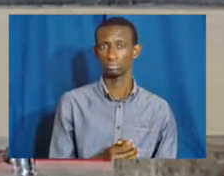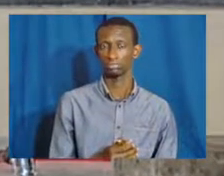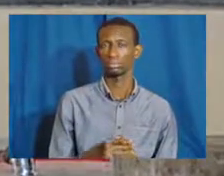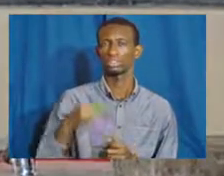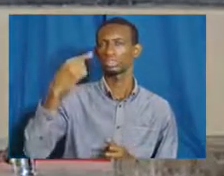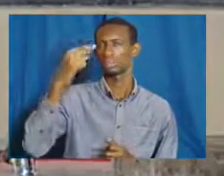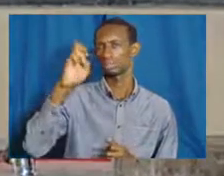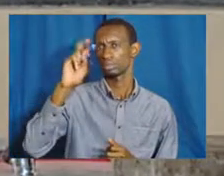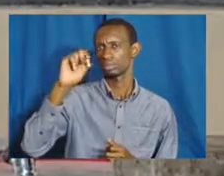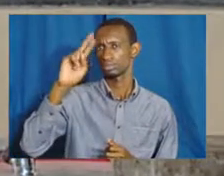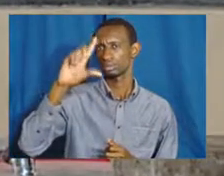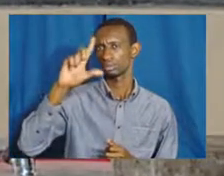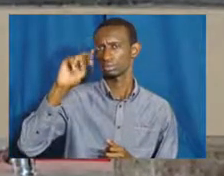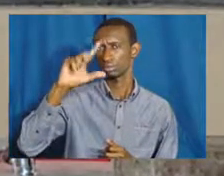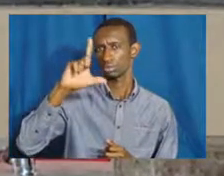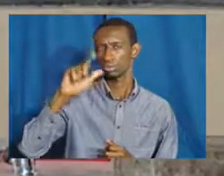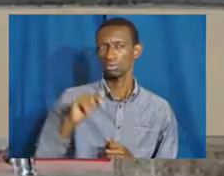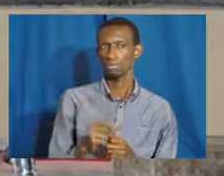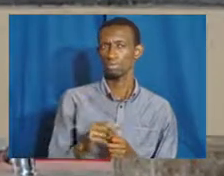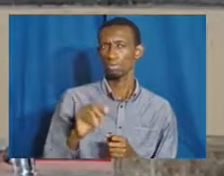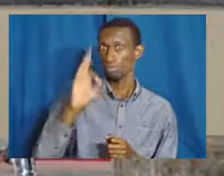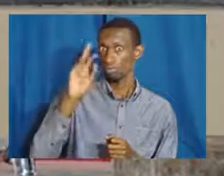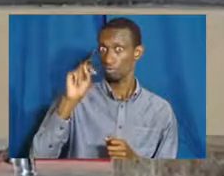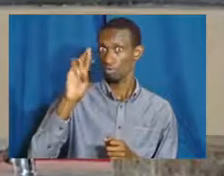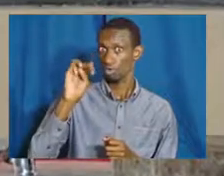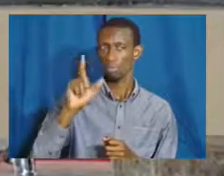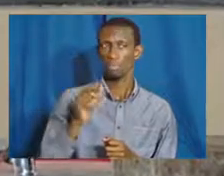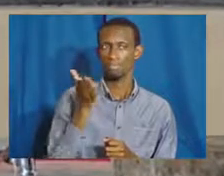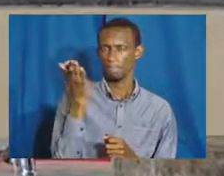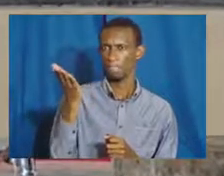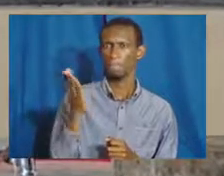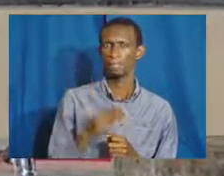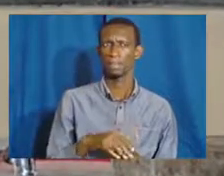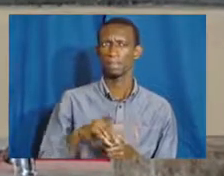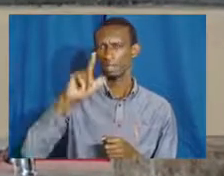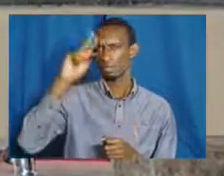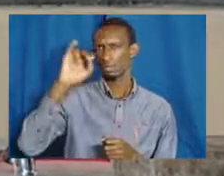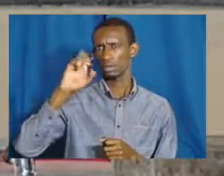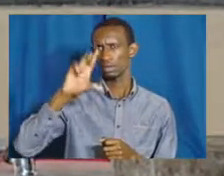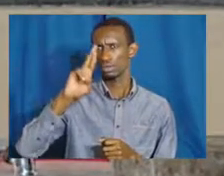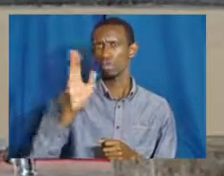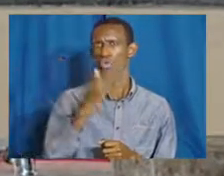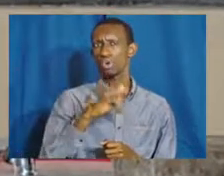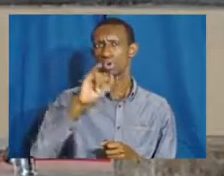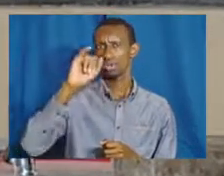general form of a linear equation with one unknown. For us,